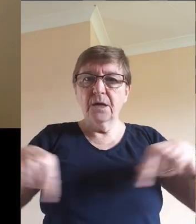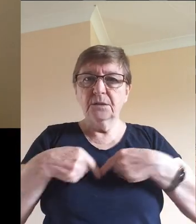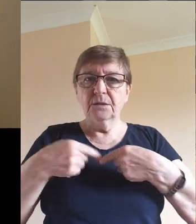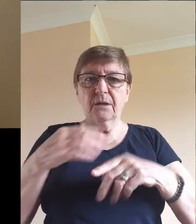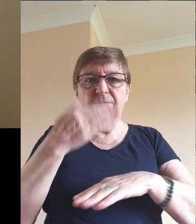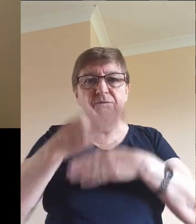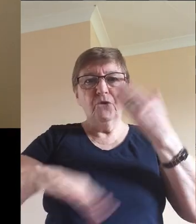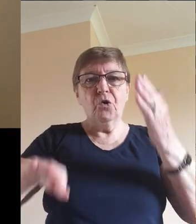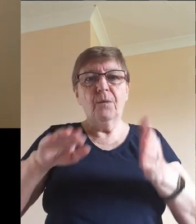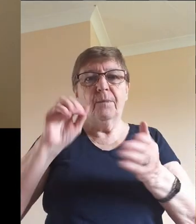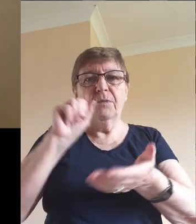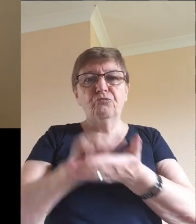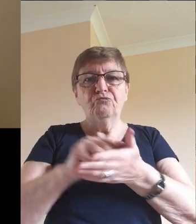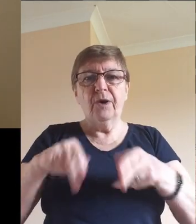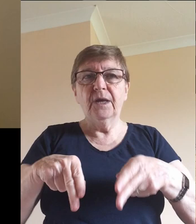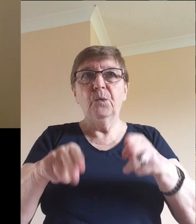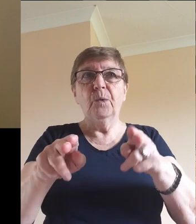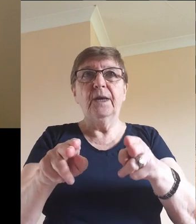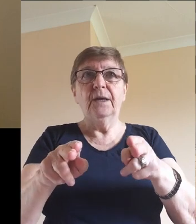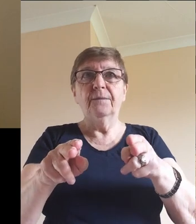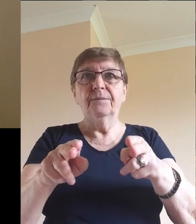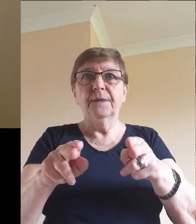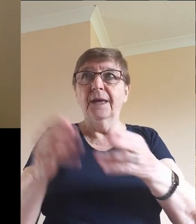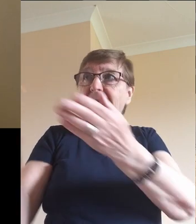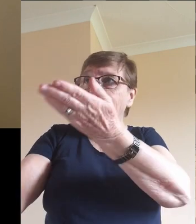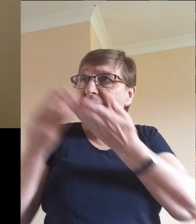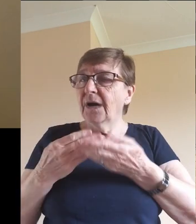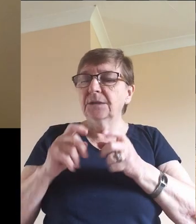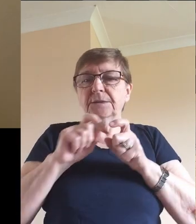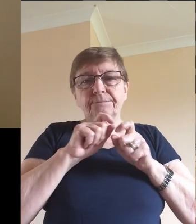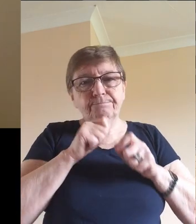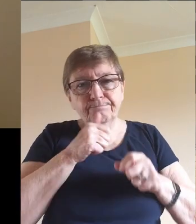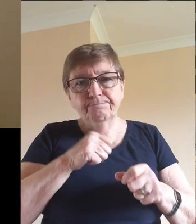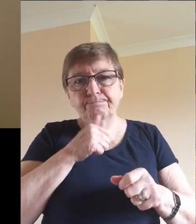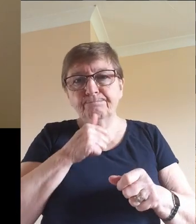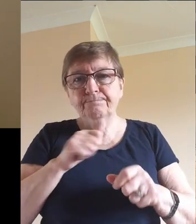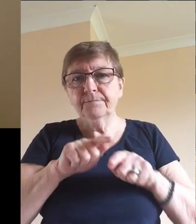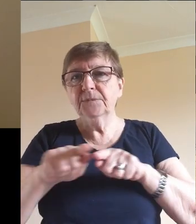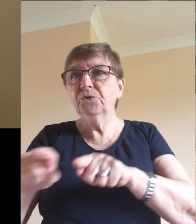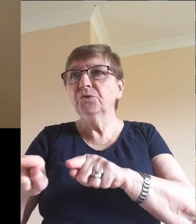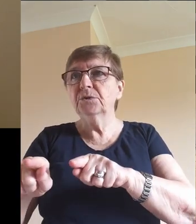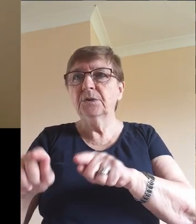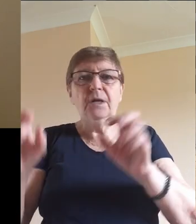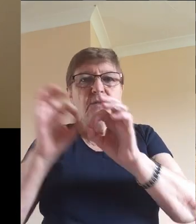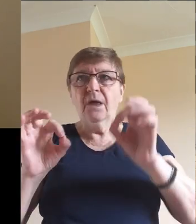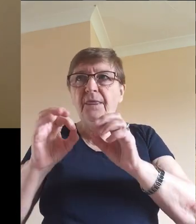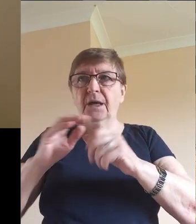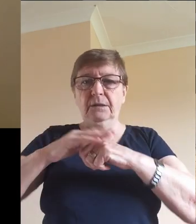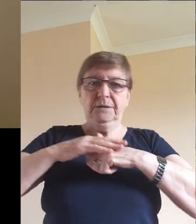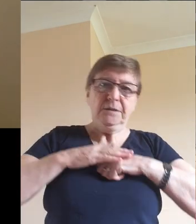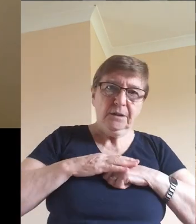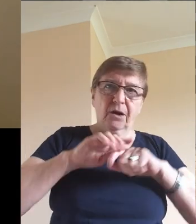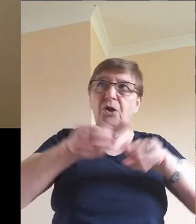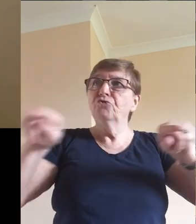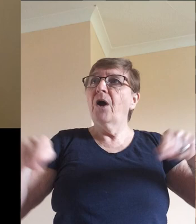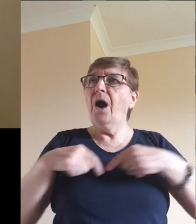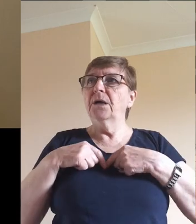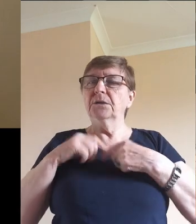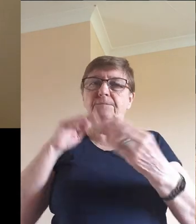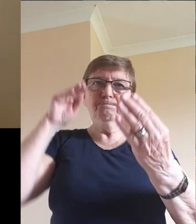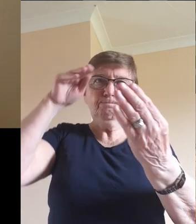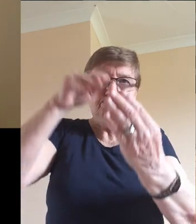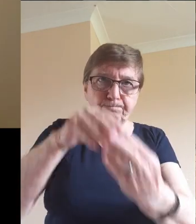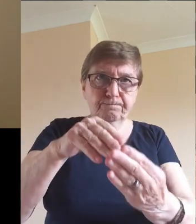endurance, so that nothing will discourage us from reaching the goals that you have set for us.